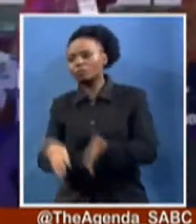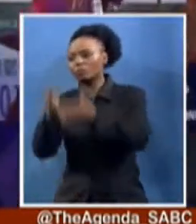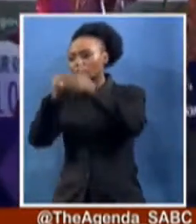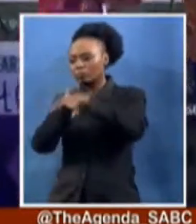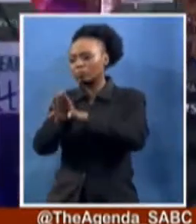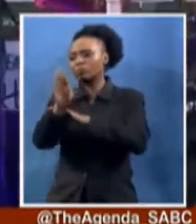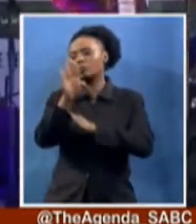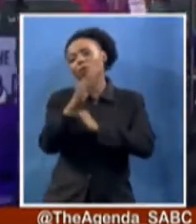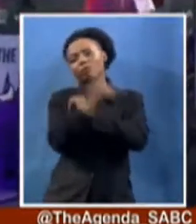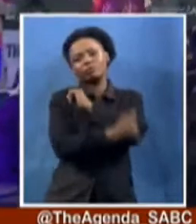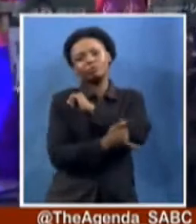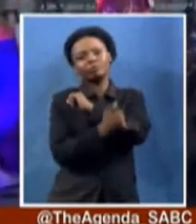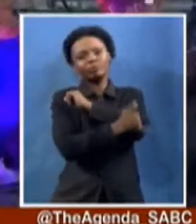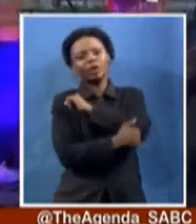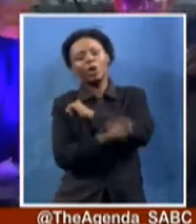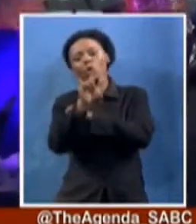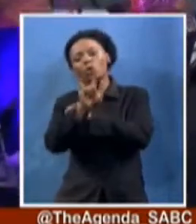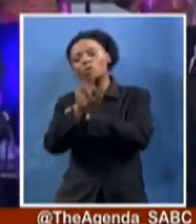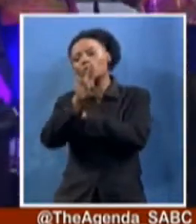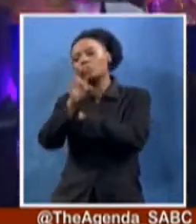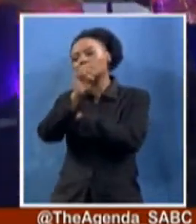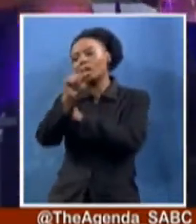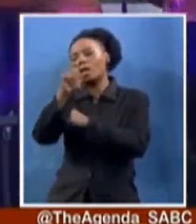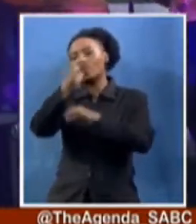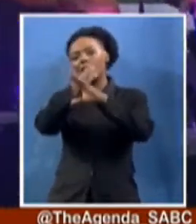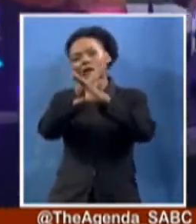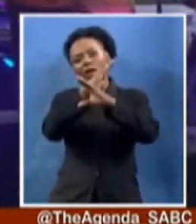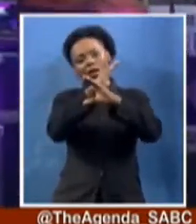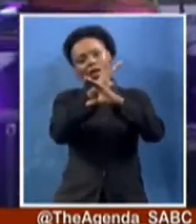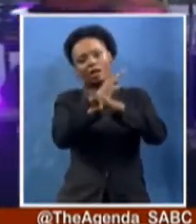to Robben.